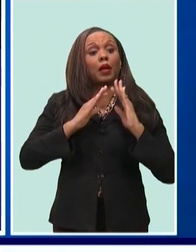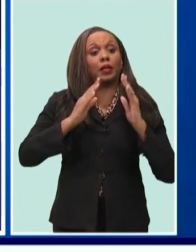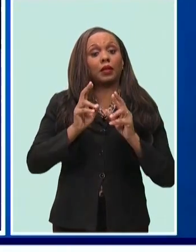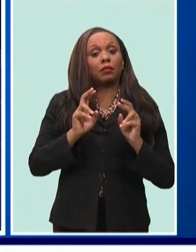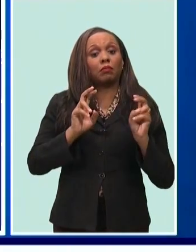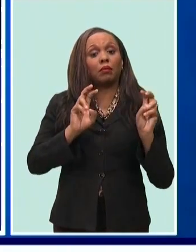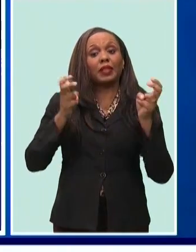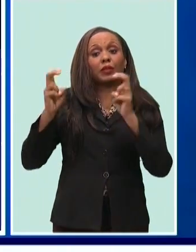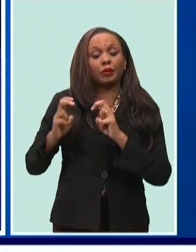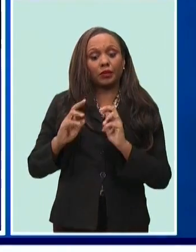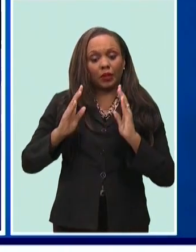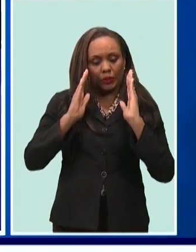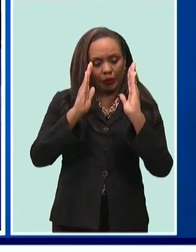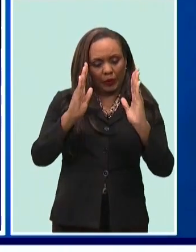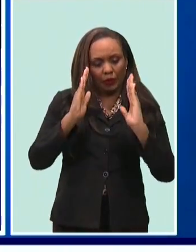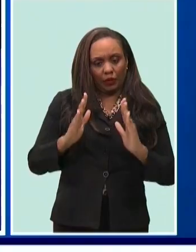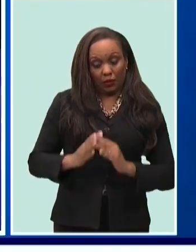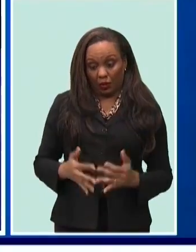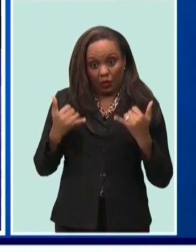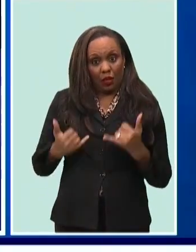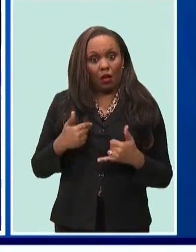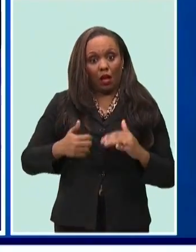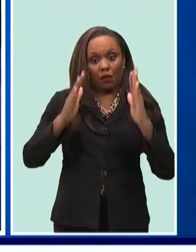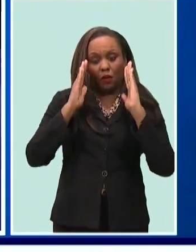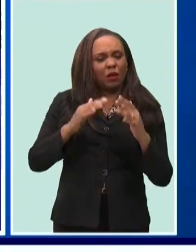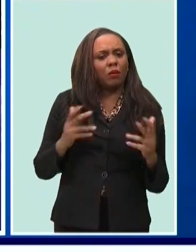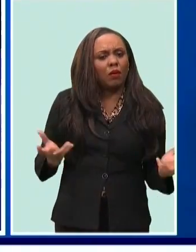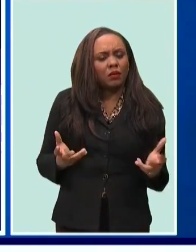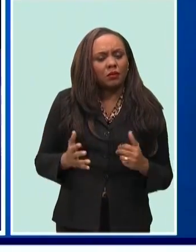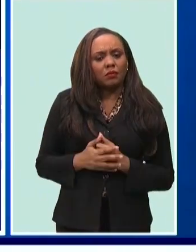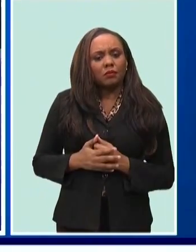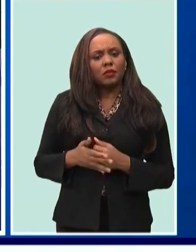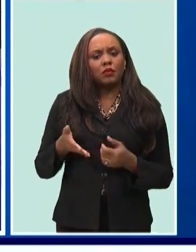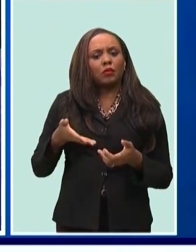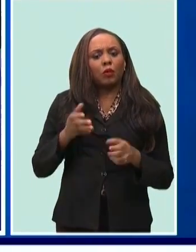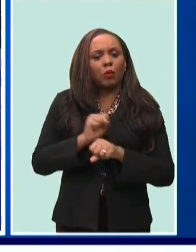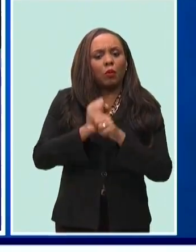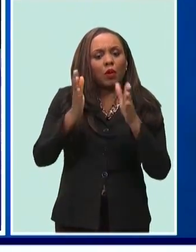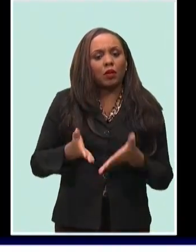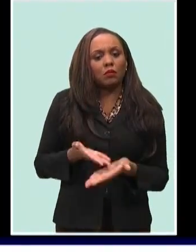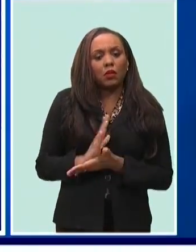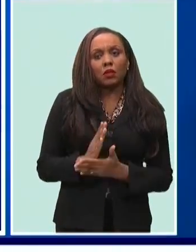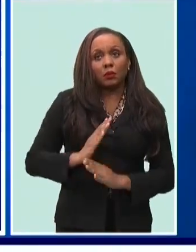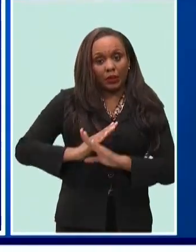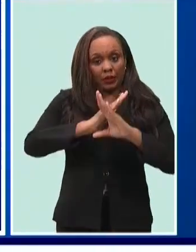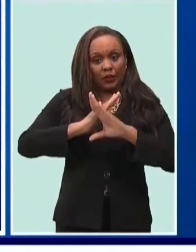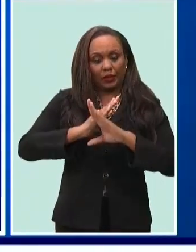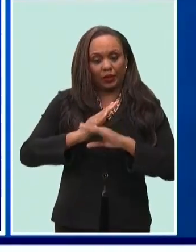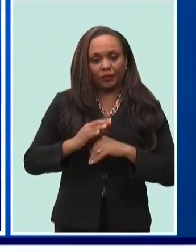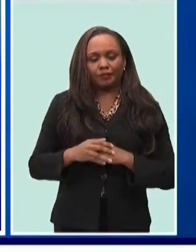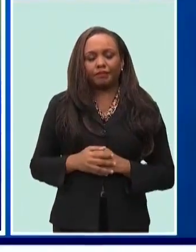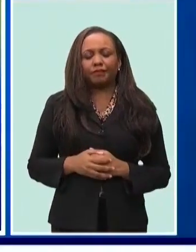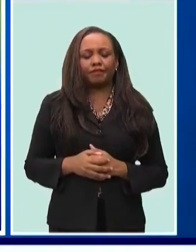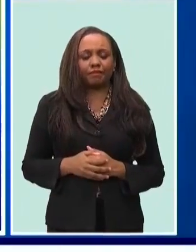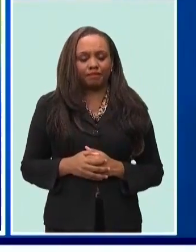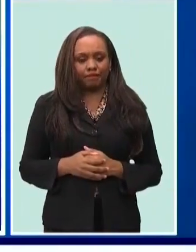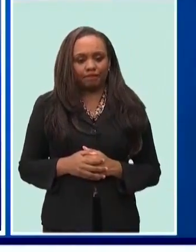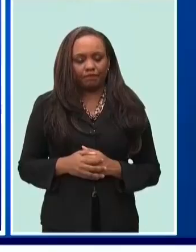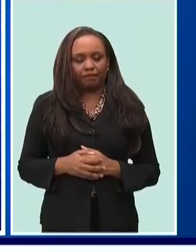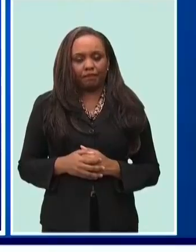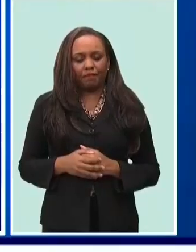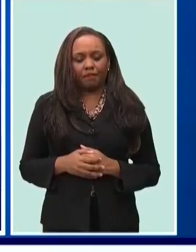issues. Right now, I am focusing on ensuring that the rights of workers are protected. Now, regarding the response